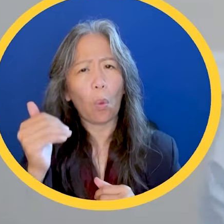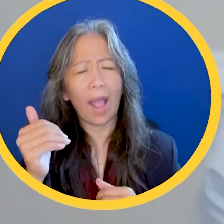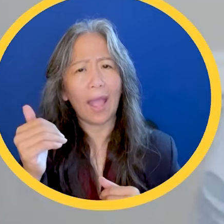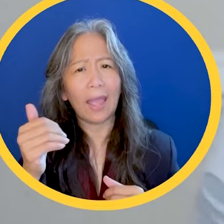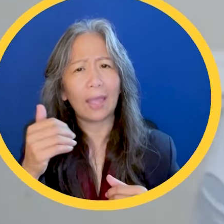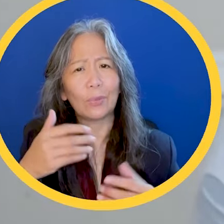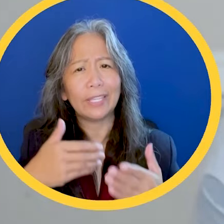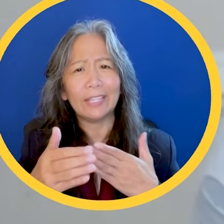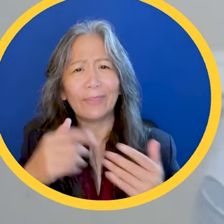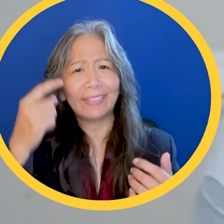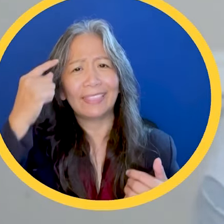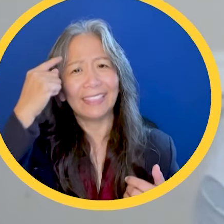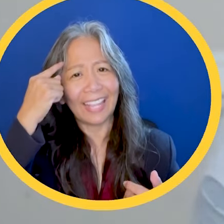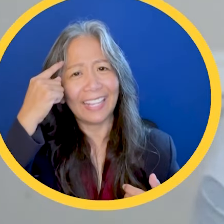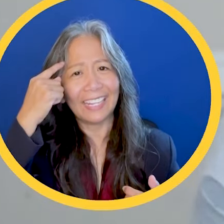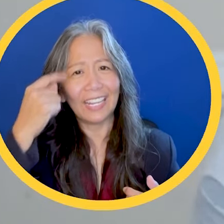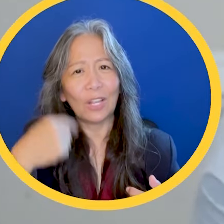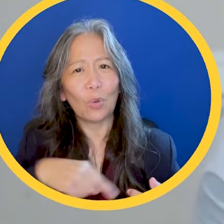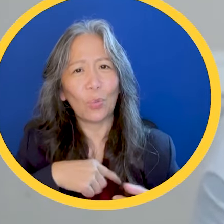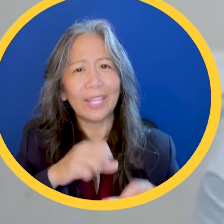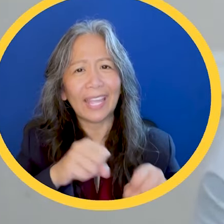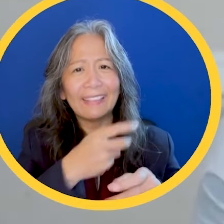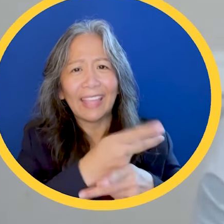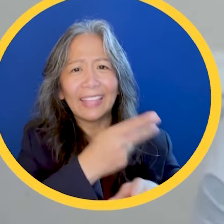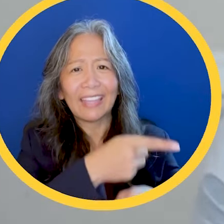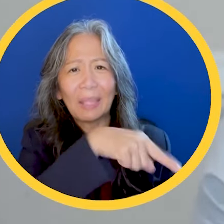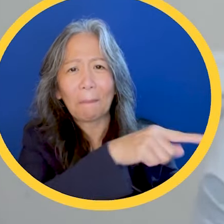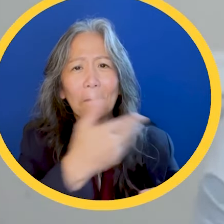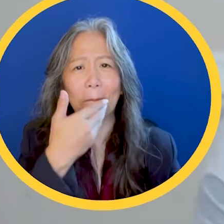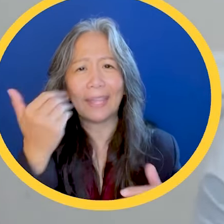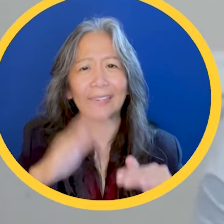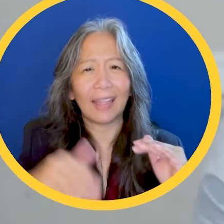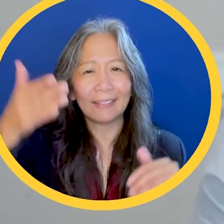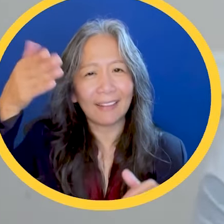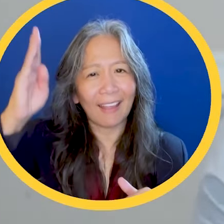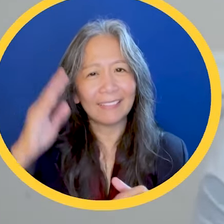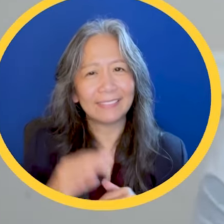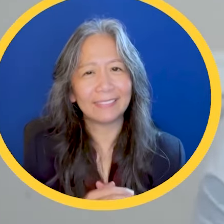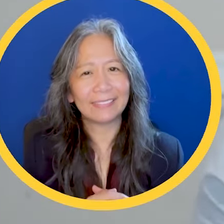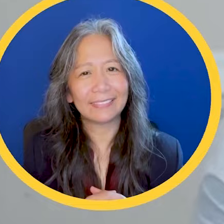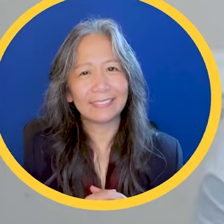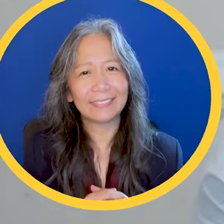did we even think that we could take care of them better than God?